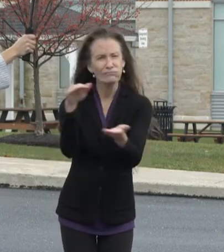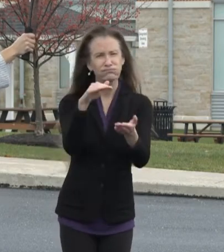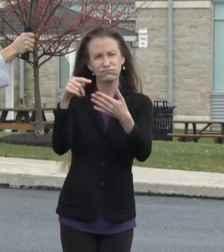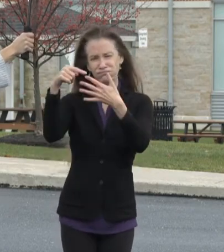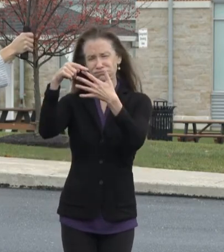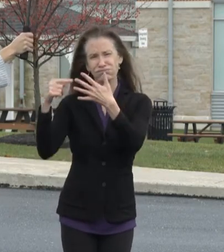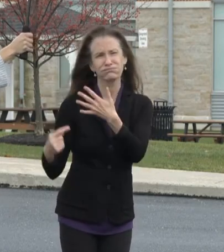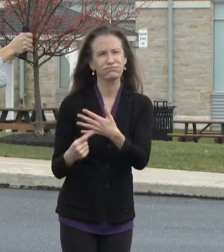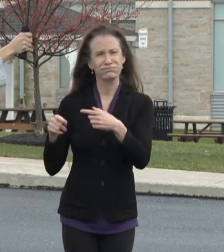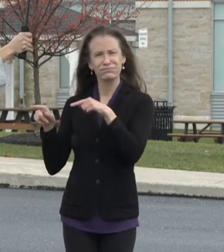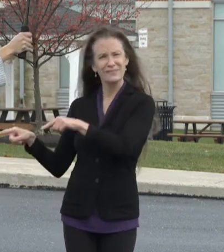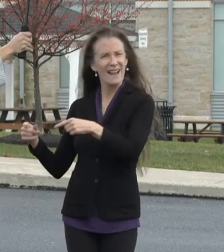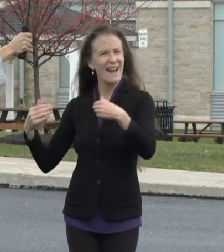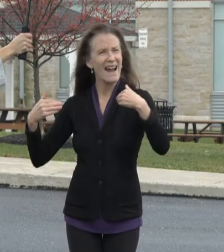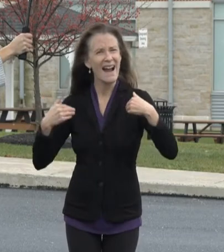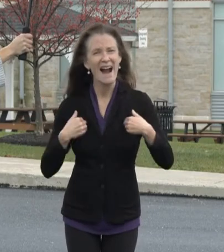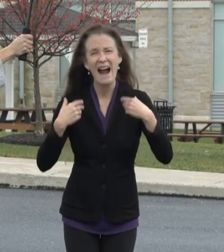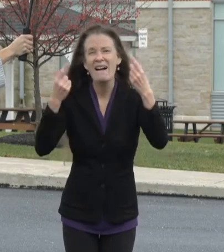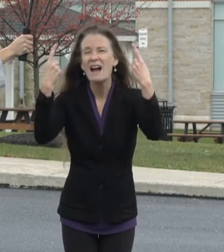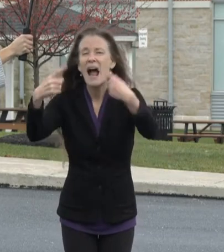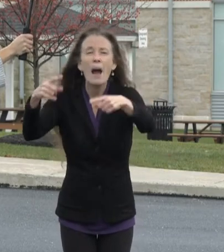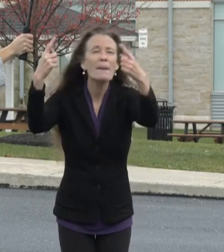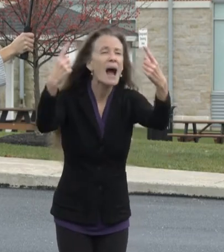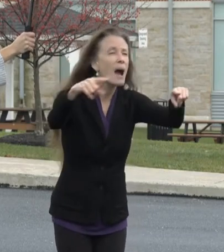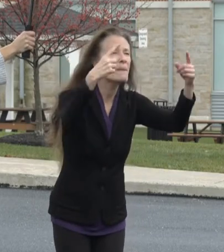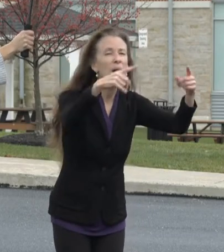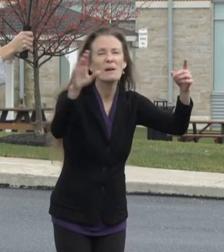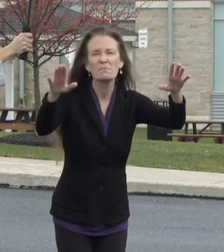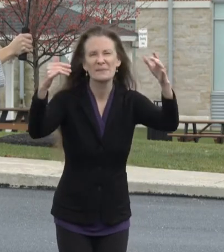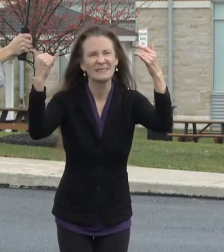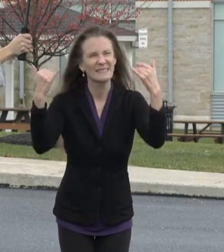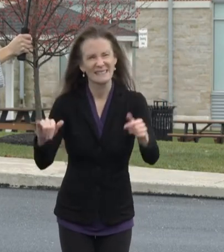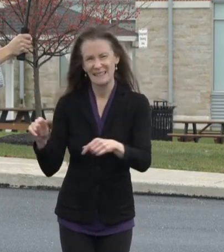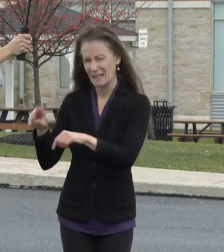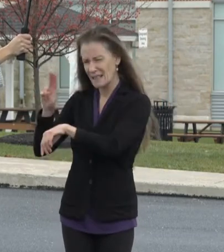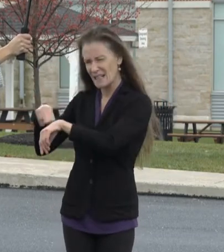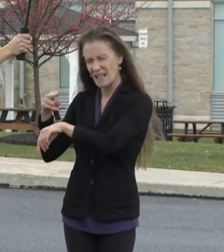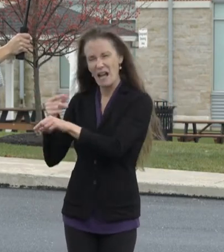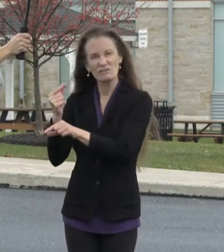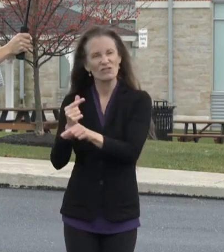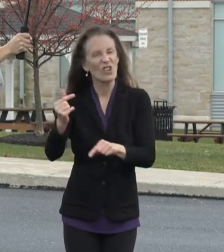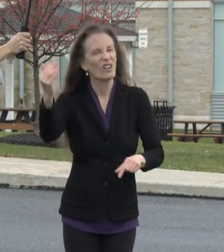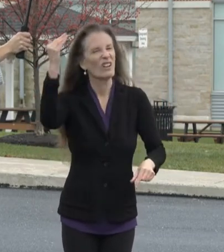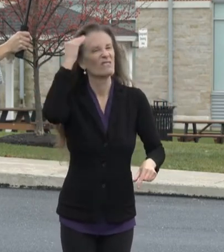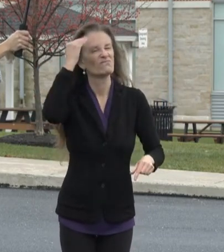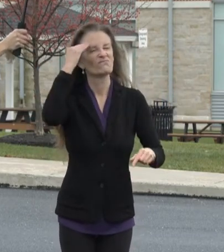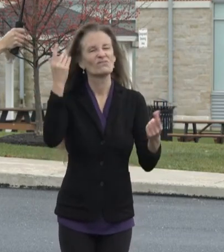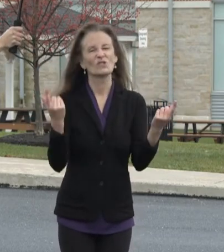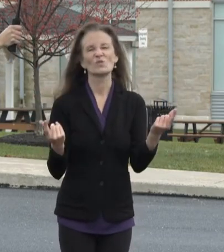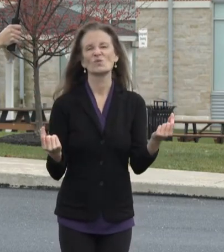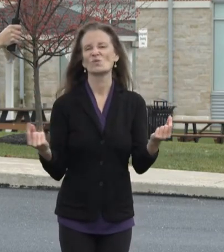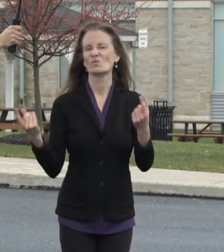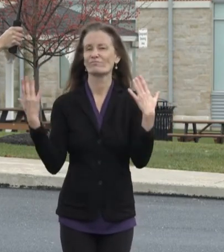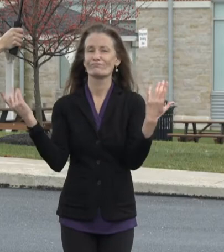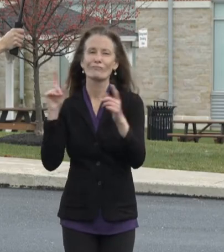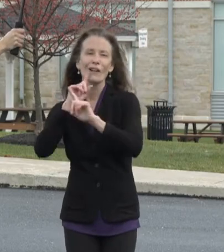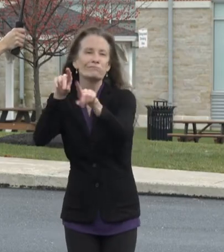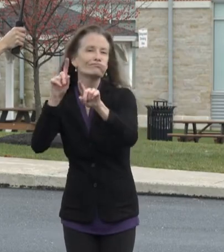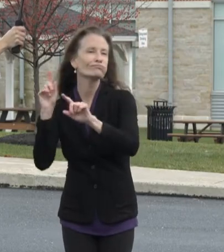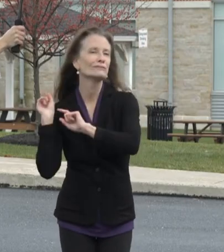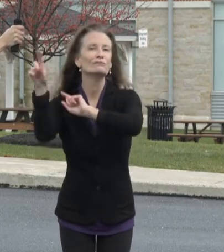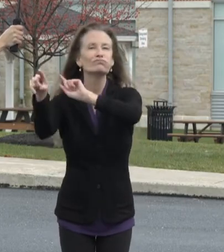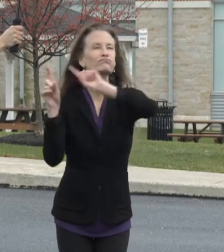of the emergency. Their support is critical in just about any response and recovery operation that we may be faced with